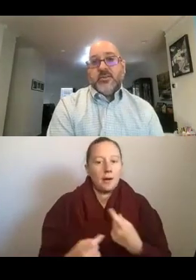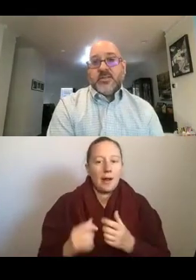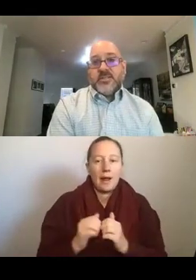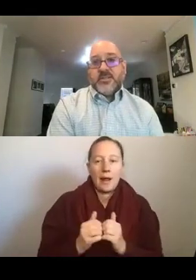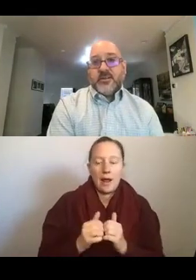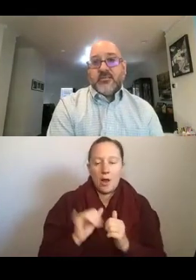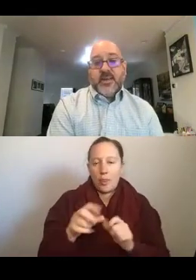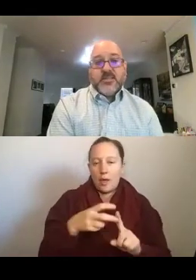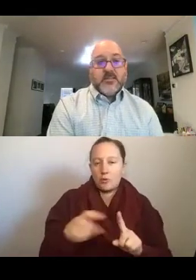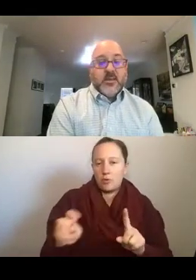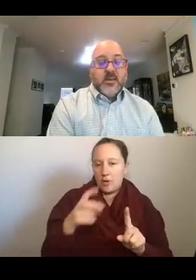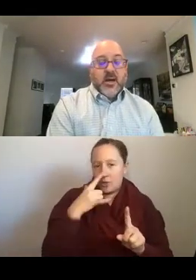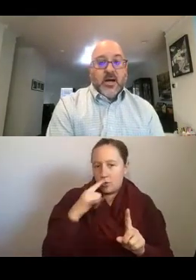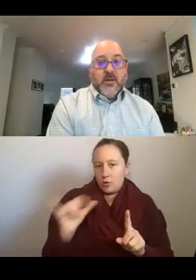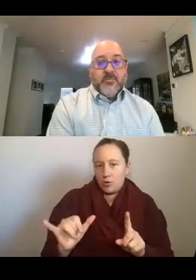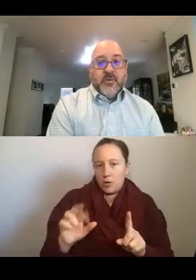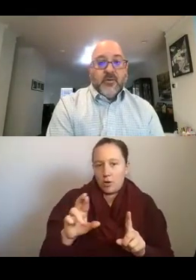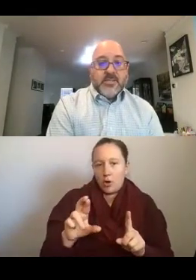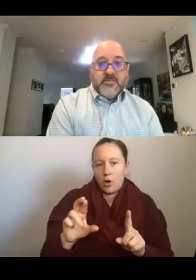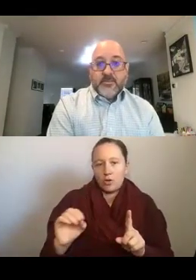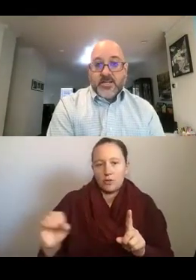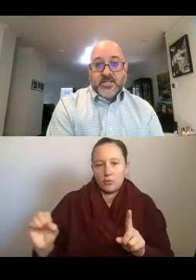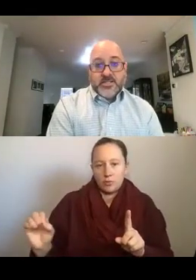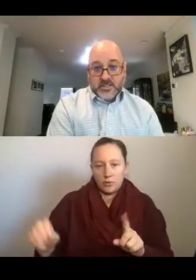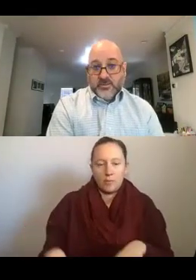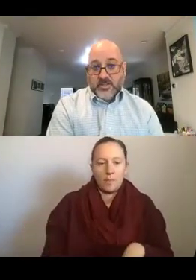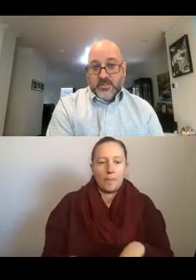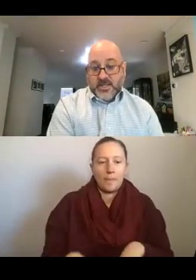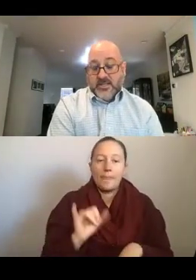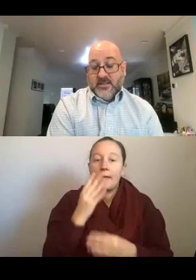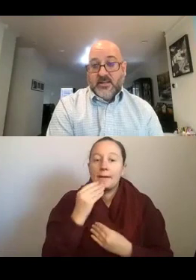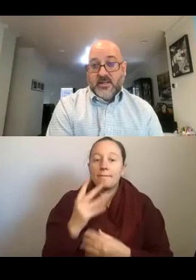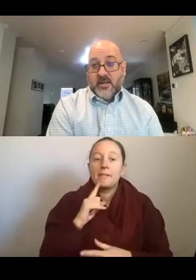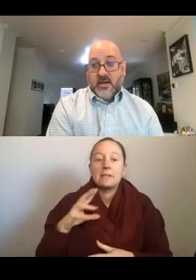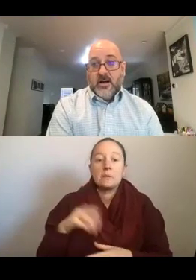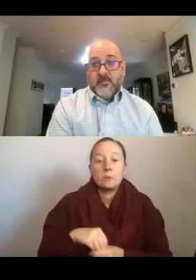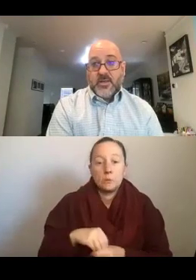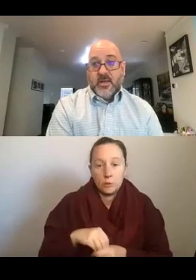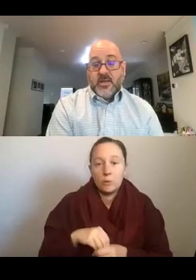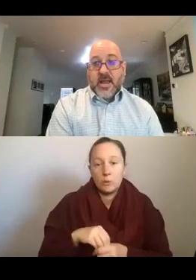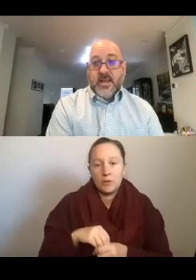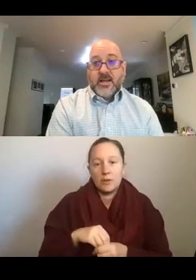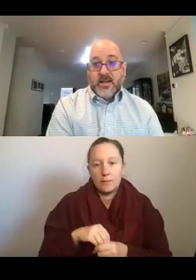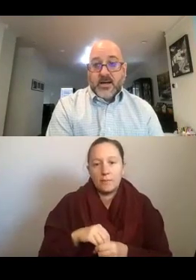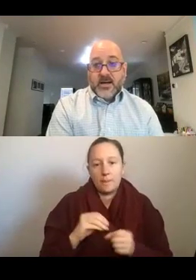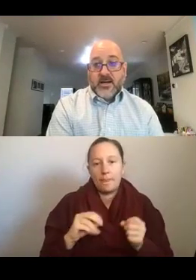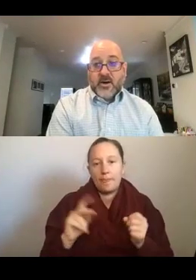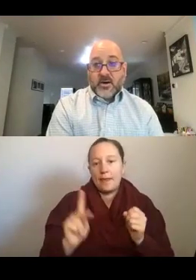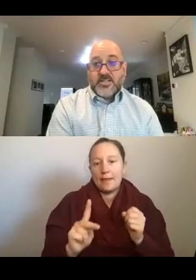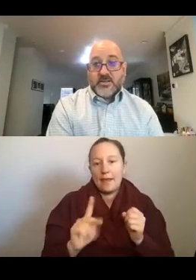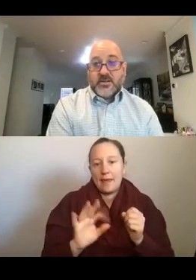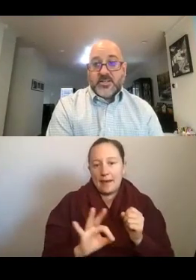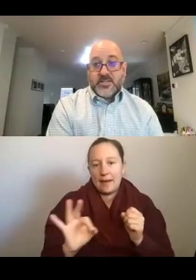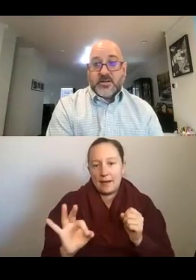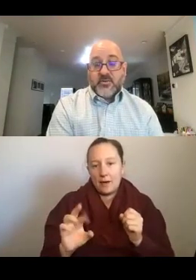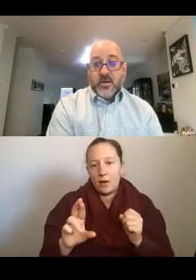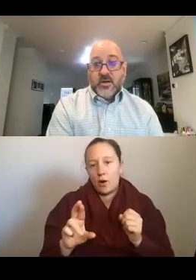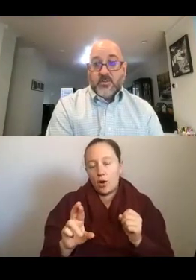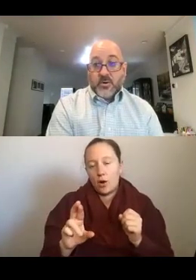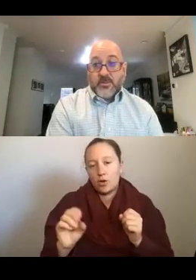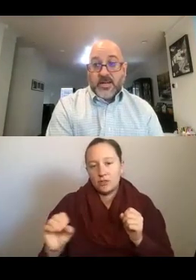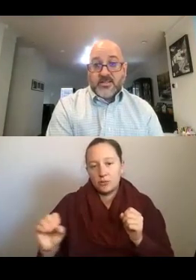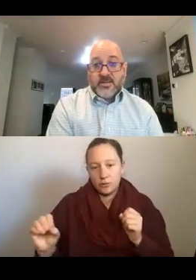transition to the R00 phase. All this information is included in the K99